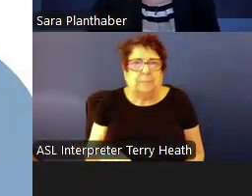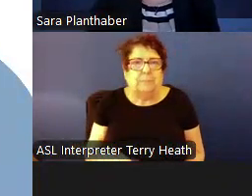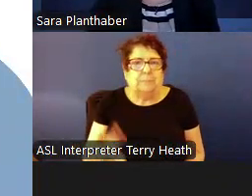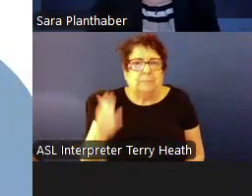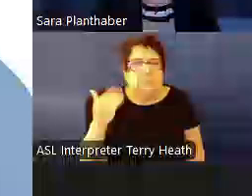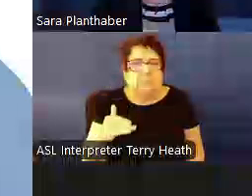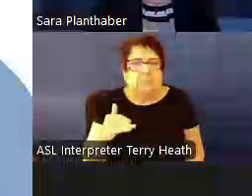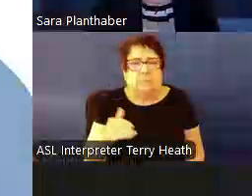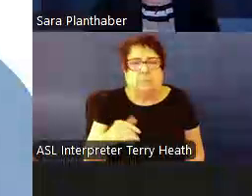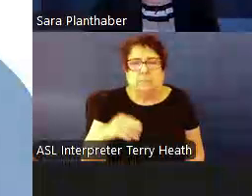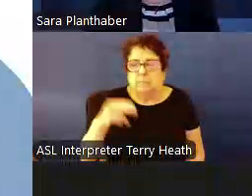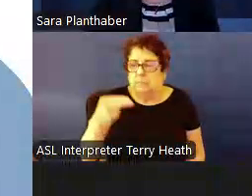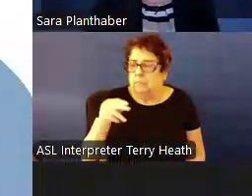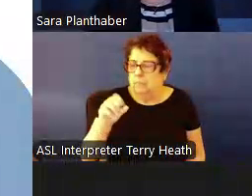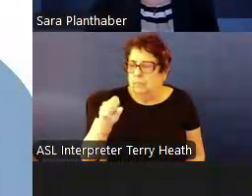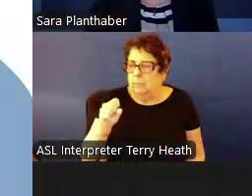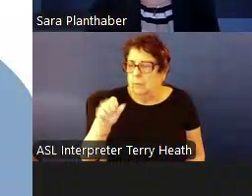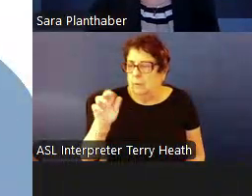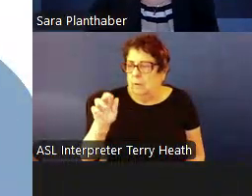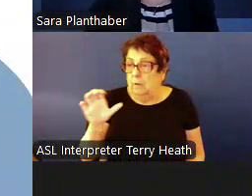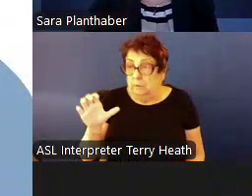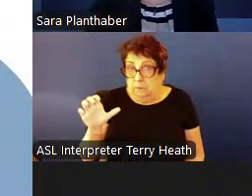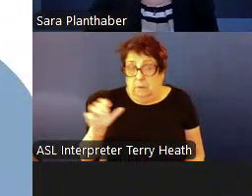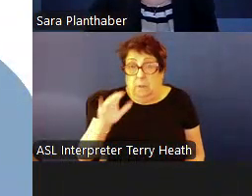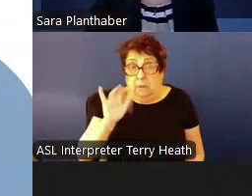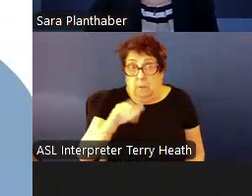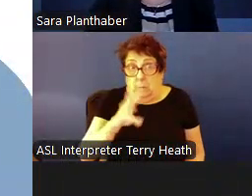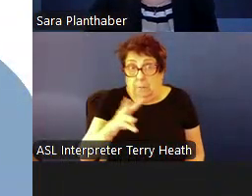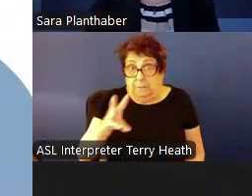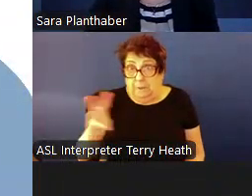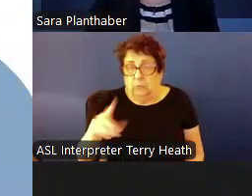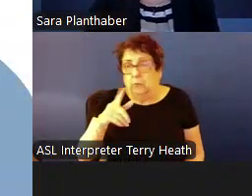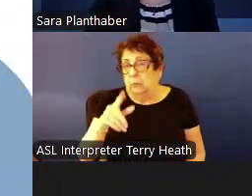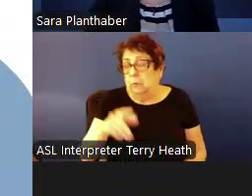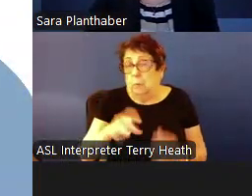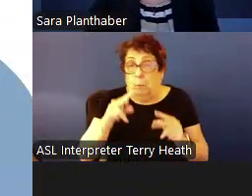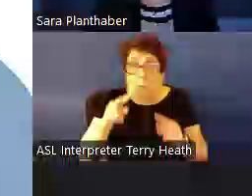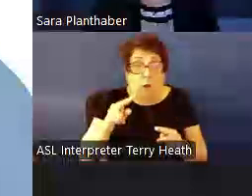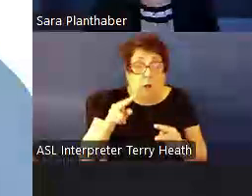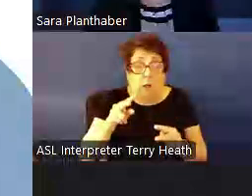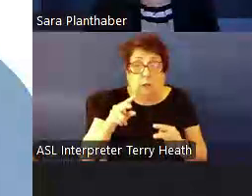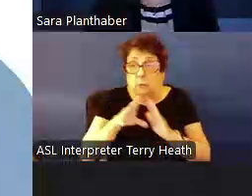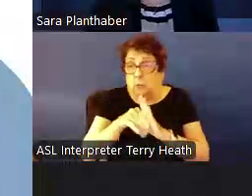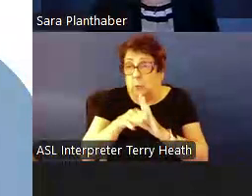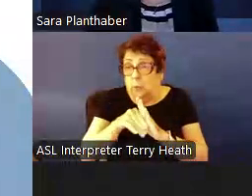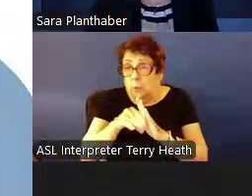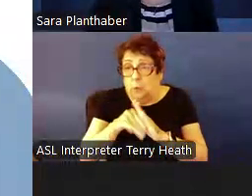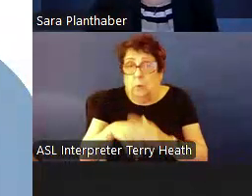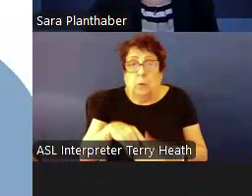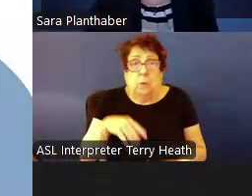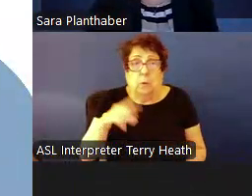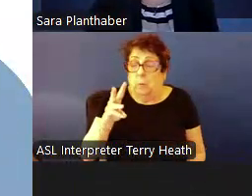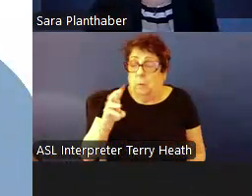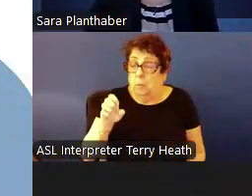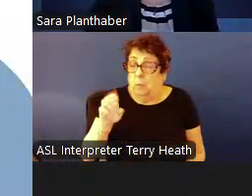On the HSRC website, you can watch recordings of webinars that featured that feature